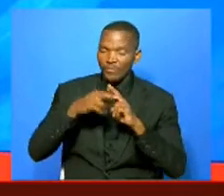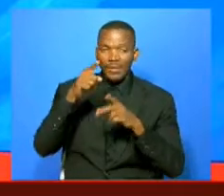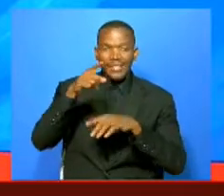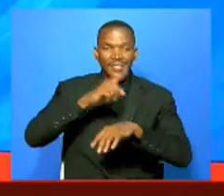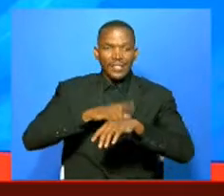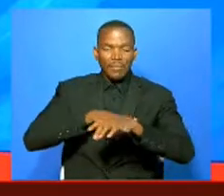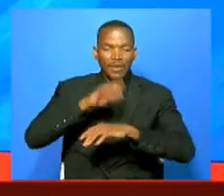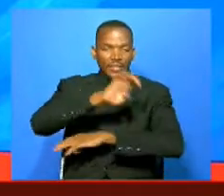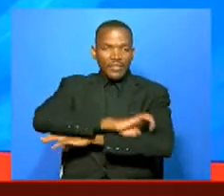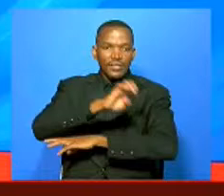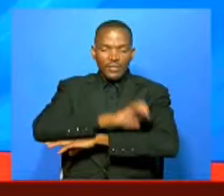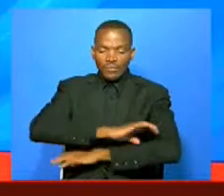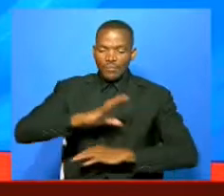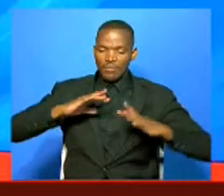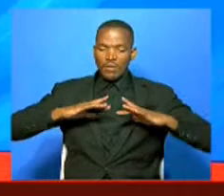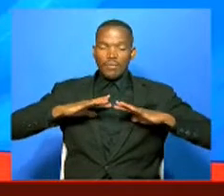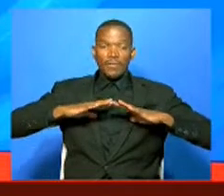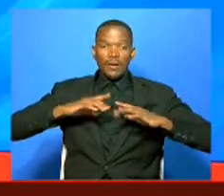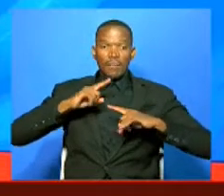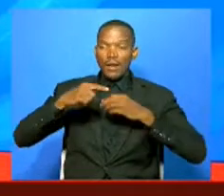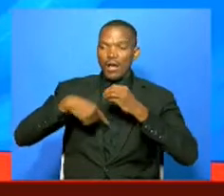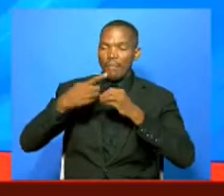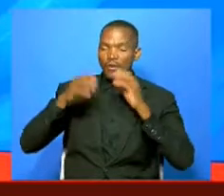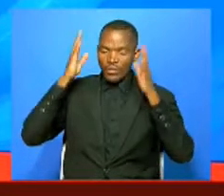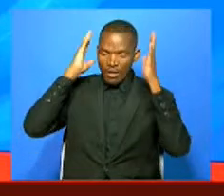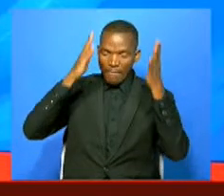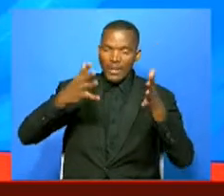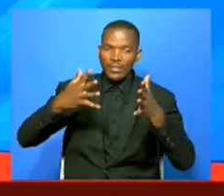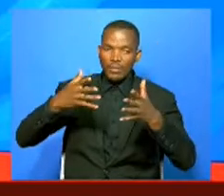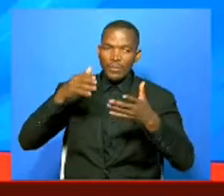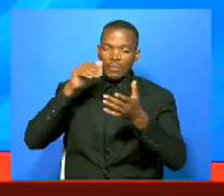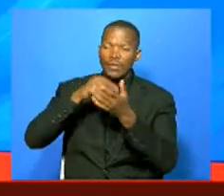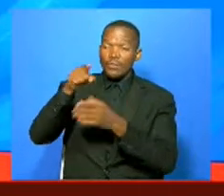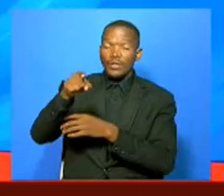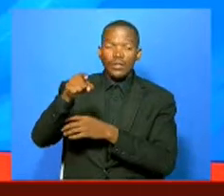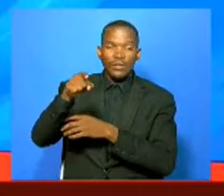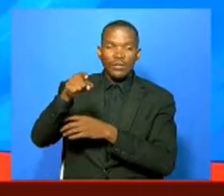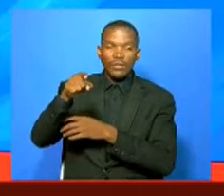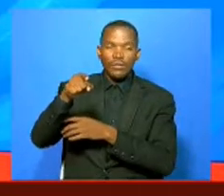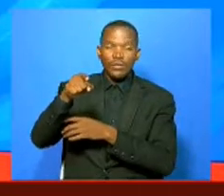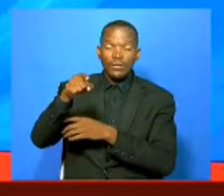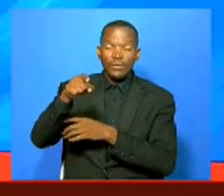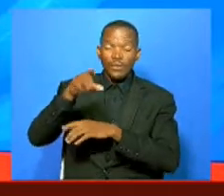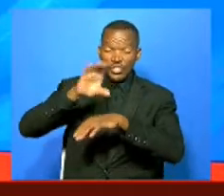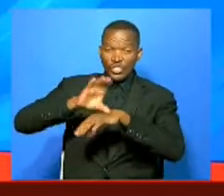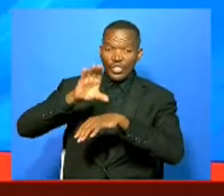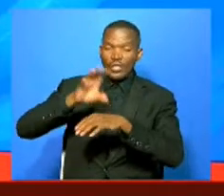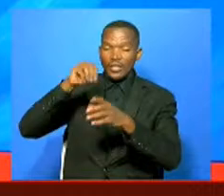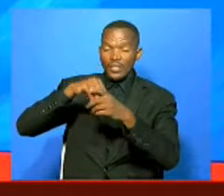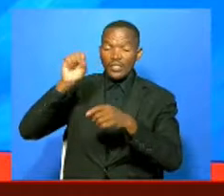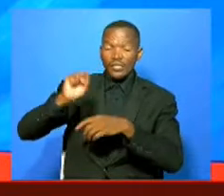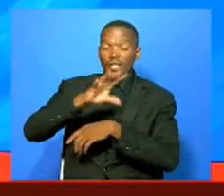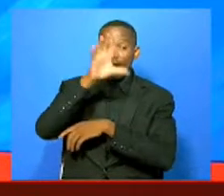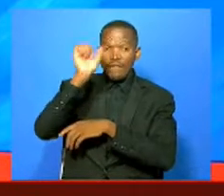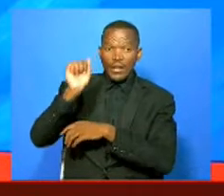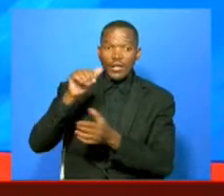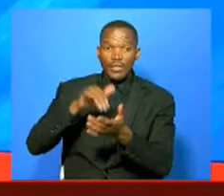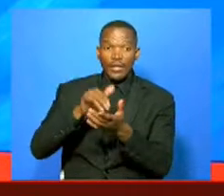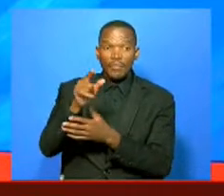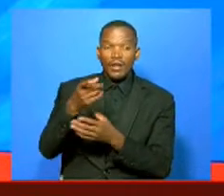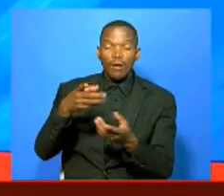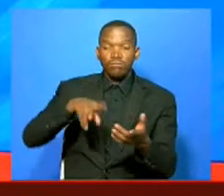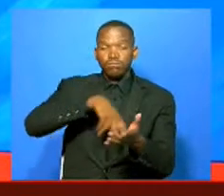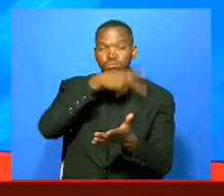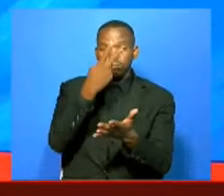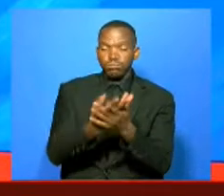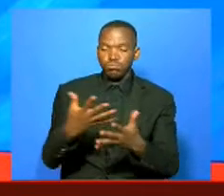Paseka. Tiragalokgolo ya boele bese e neng e le ya kerekeng ya lefatshe kwa kerekeng kwa lefatsheng la Aforika Borwa e go somane